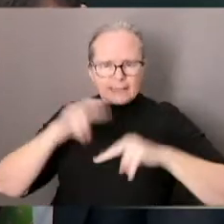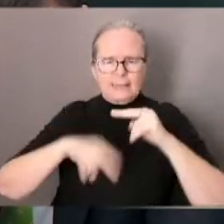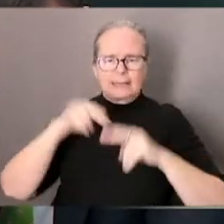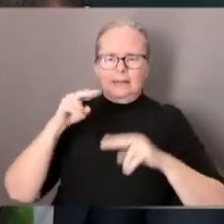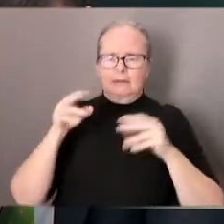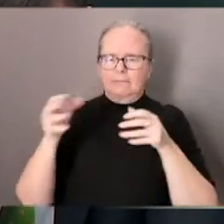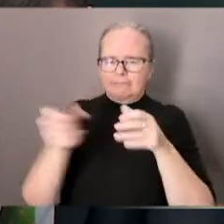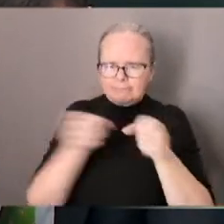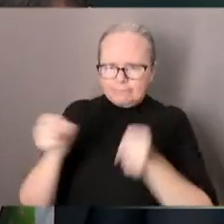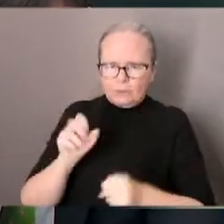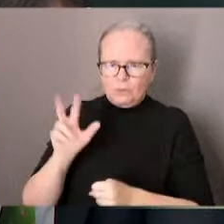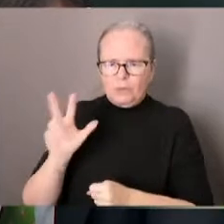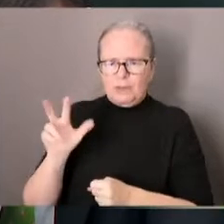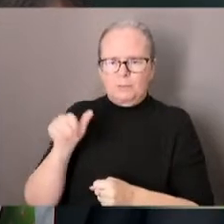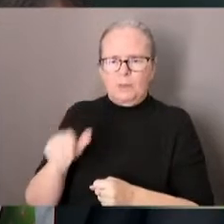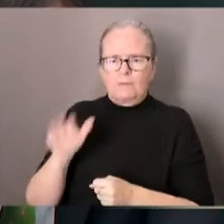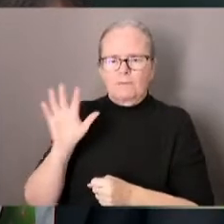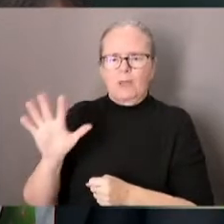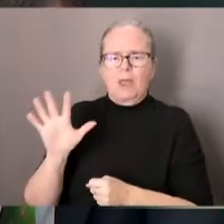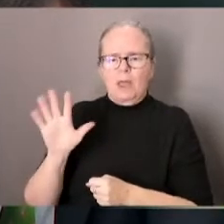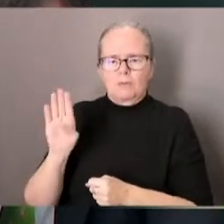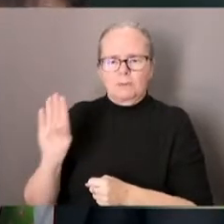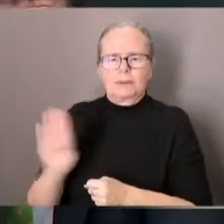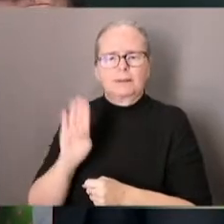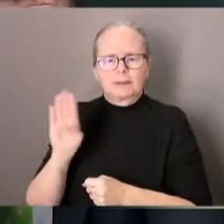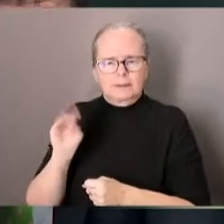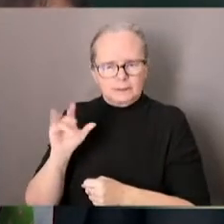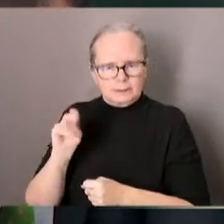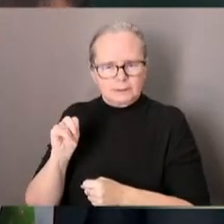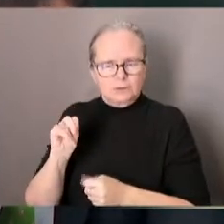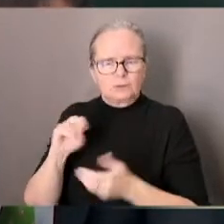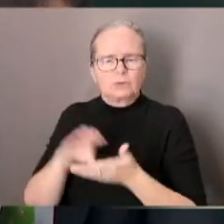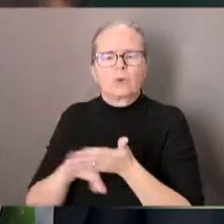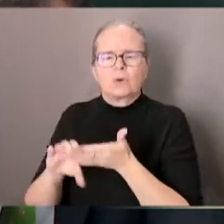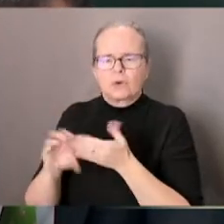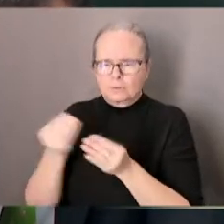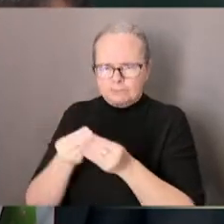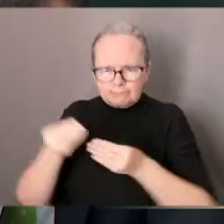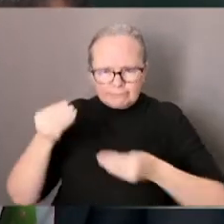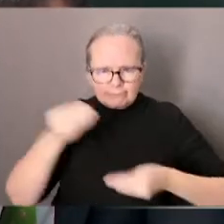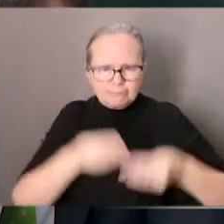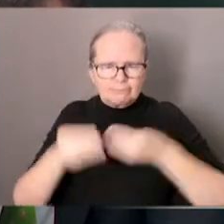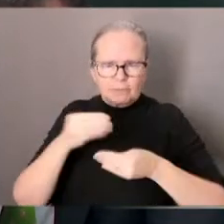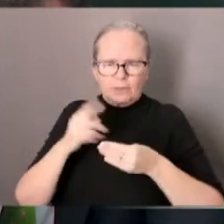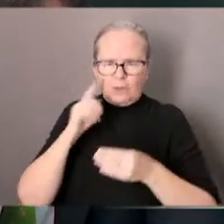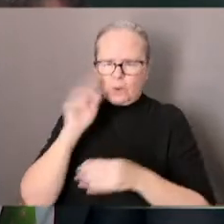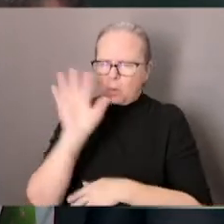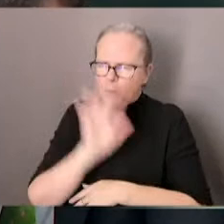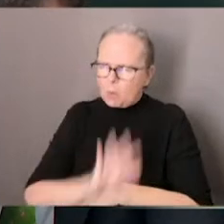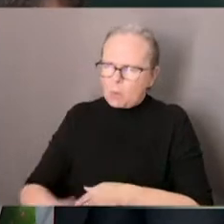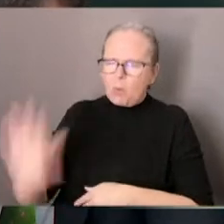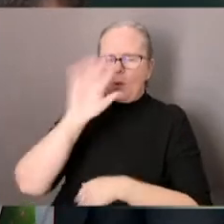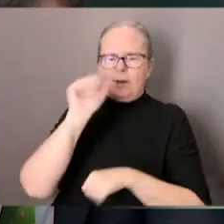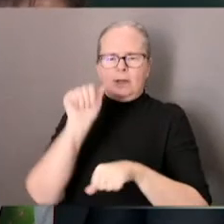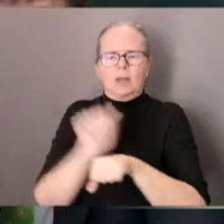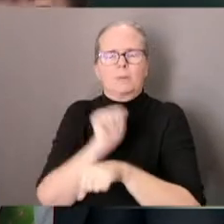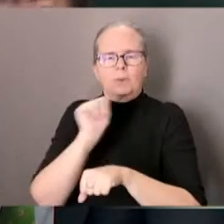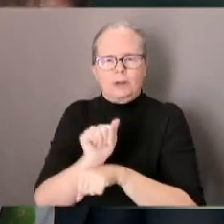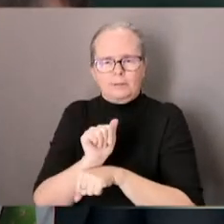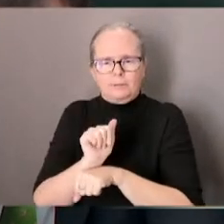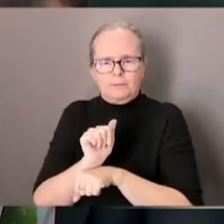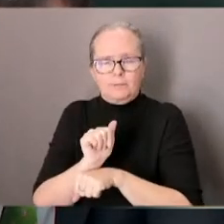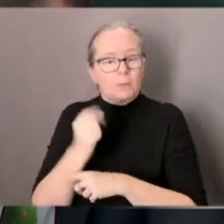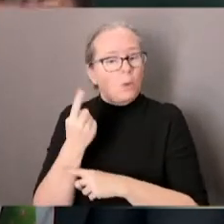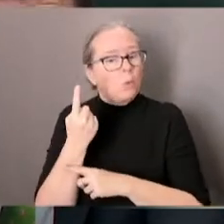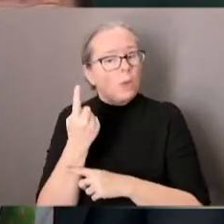in budget 2022 and that is across the entire Province Mr Speaker uh and one one component of that is focusing on